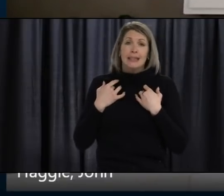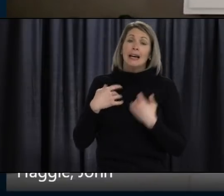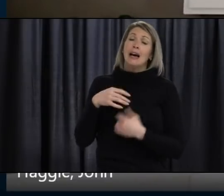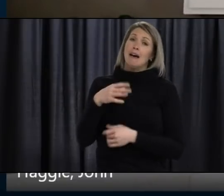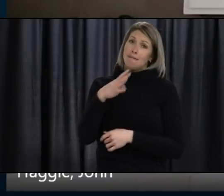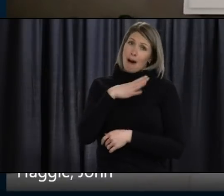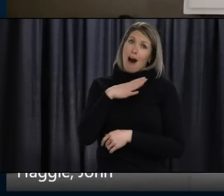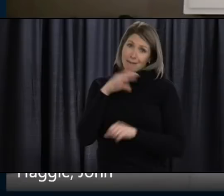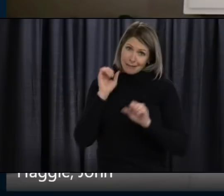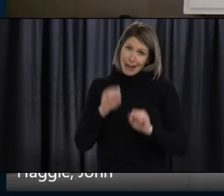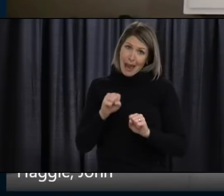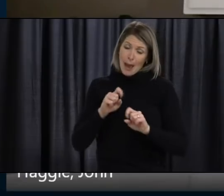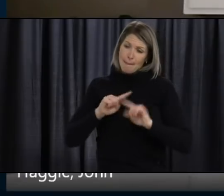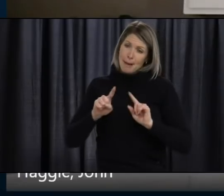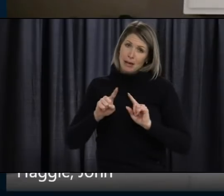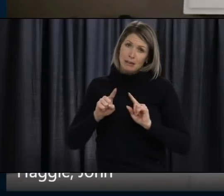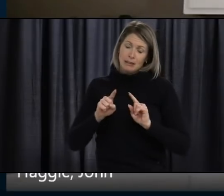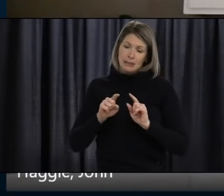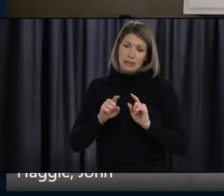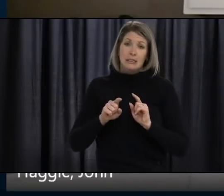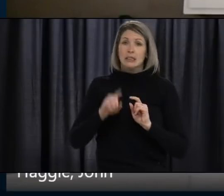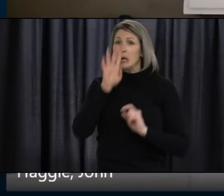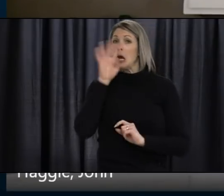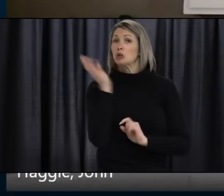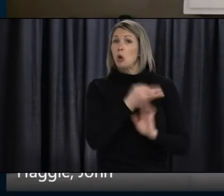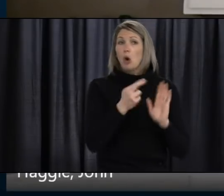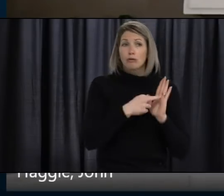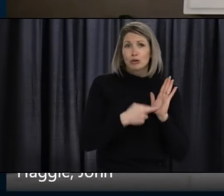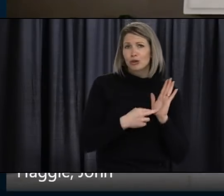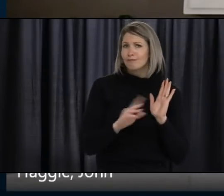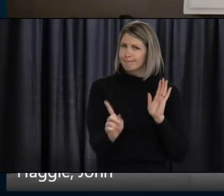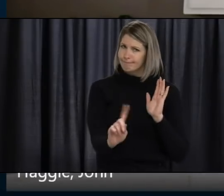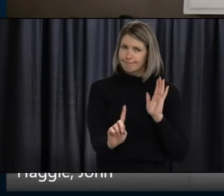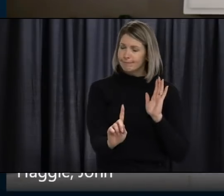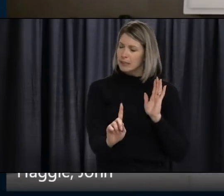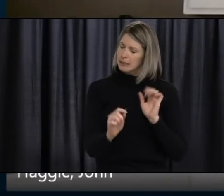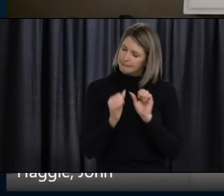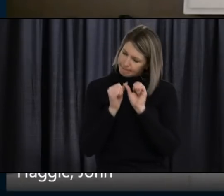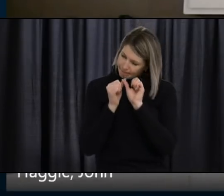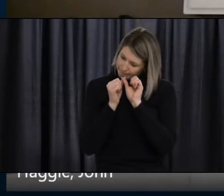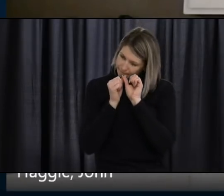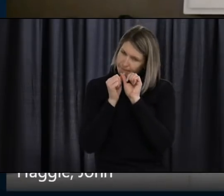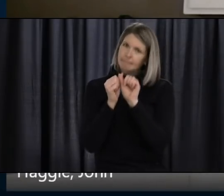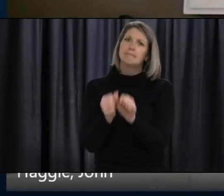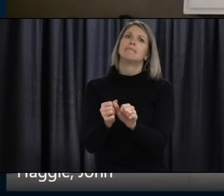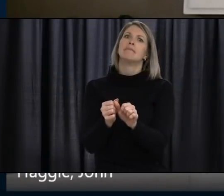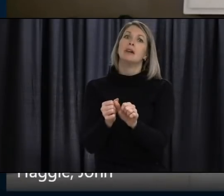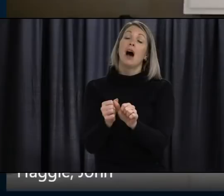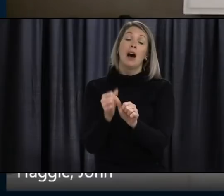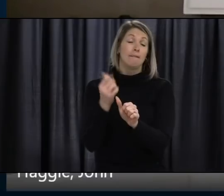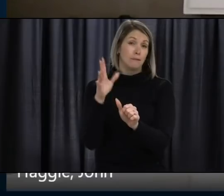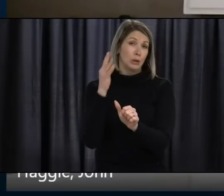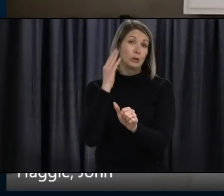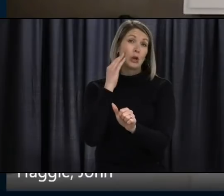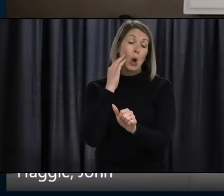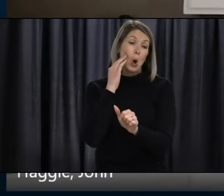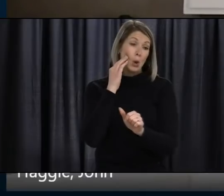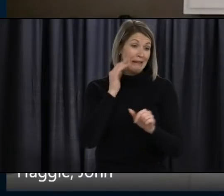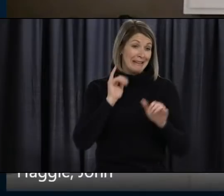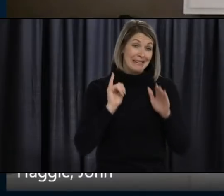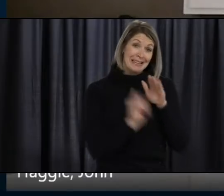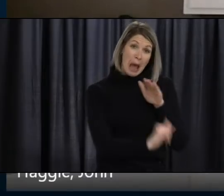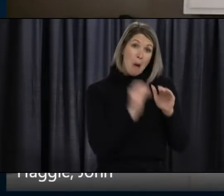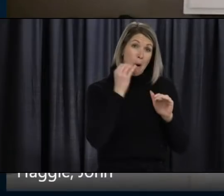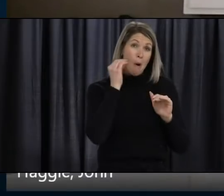while winning a kind of peace with this vaccine has been difficult with the lockdown, maintaining that